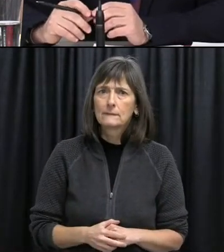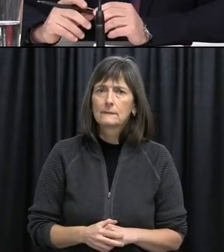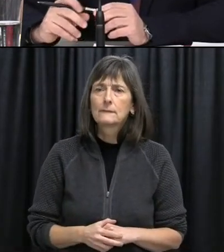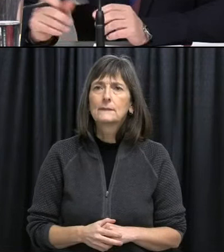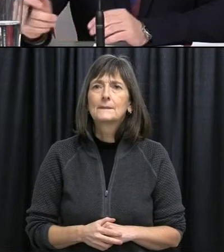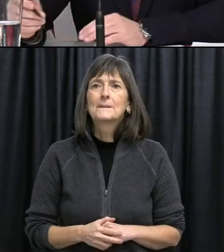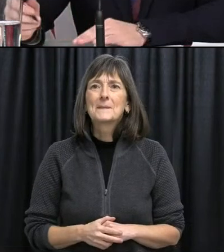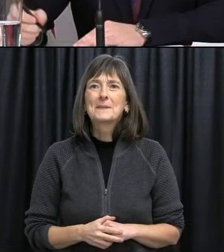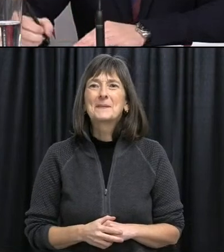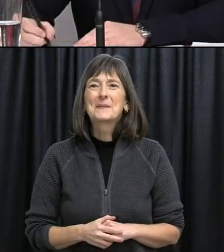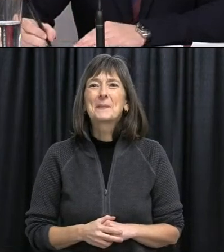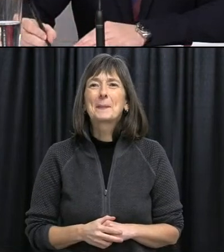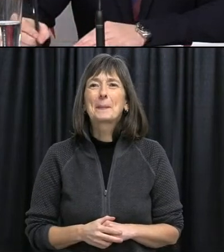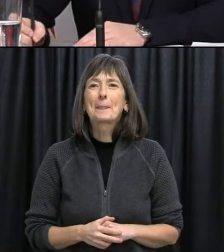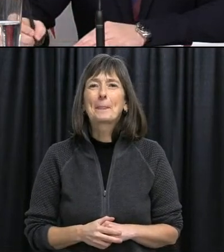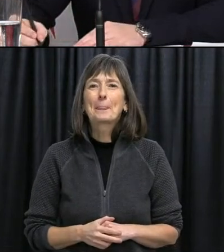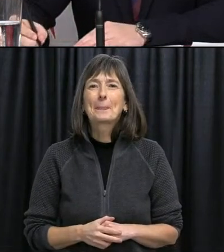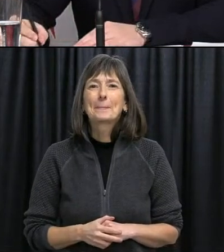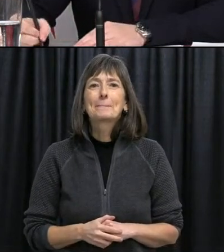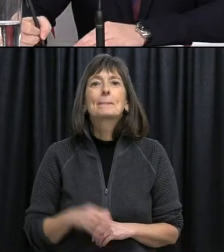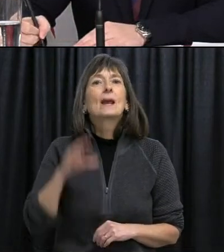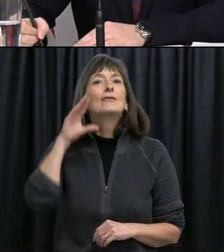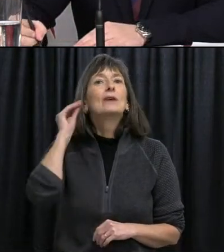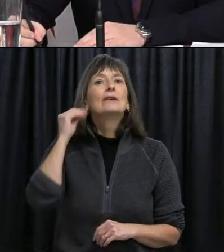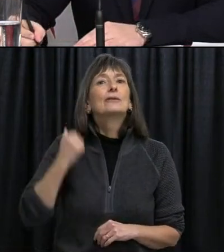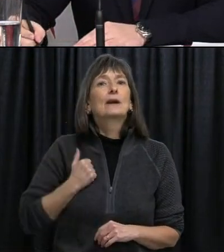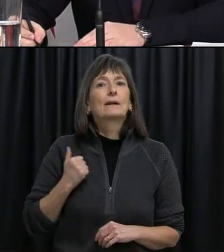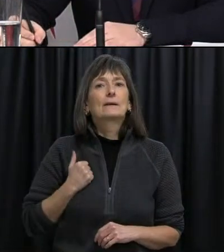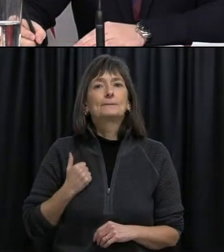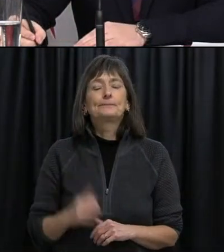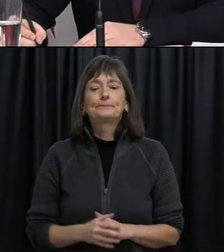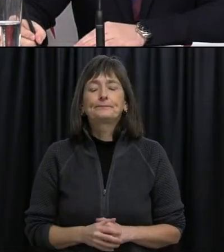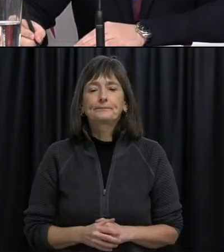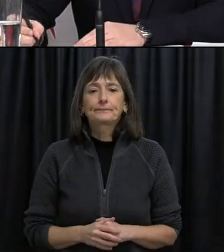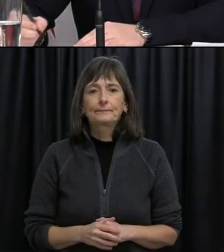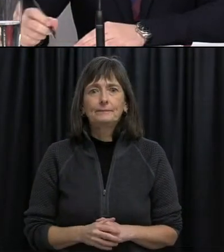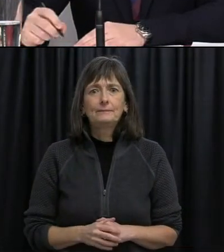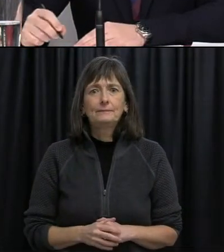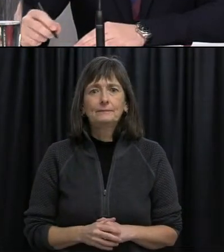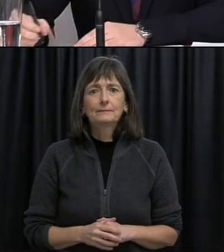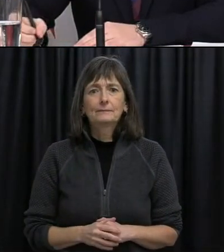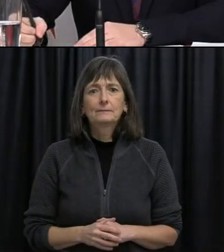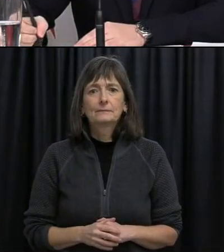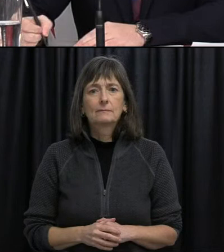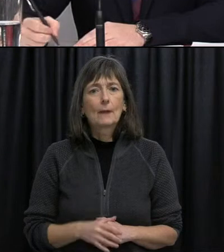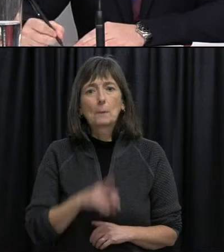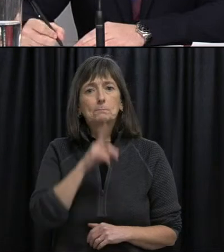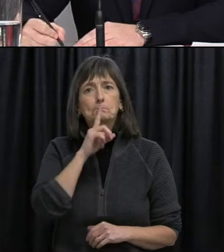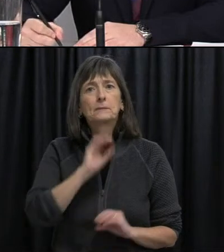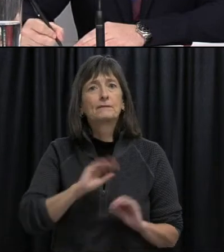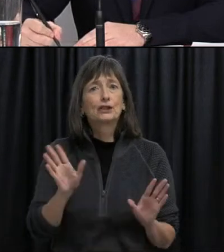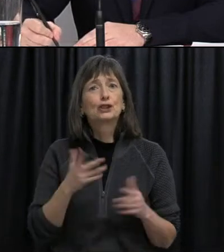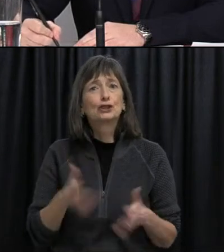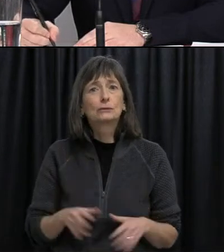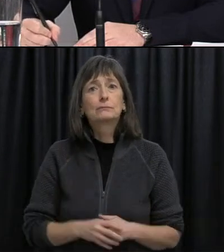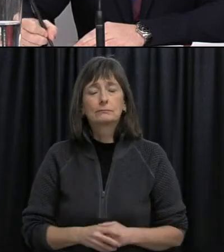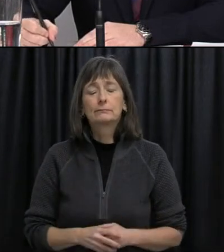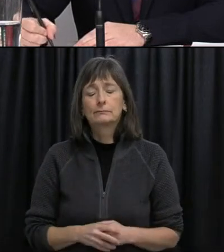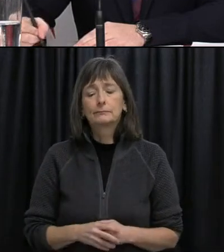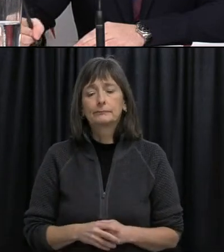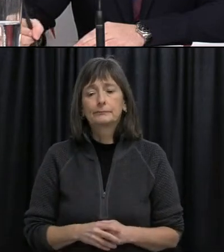Our next questions are from Josie Bass with Radio Canada. Please go ahead. No more questions for me, thanks. That's